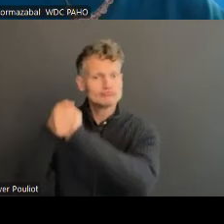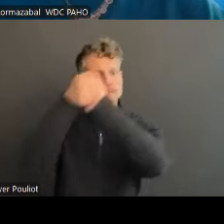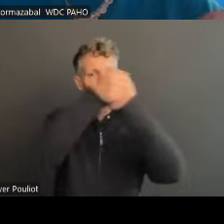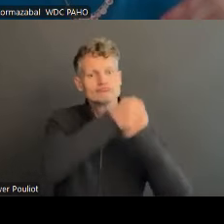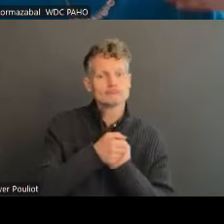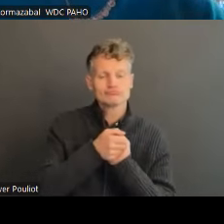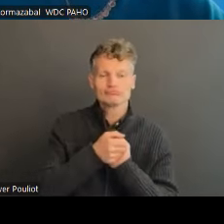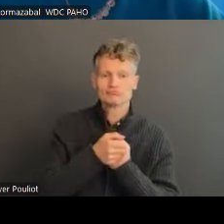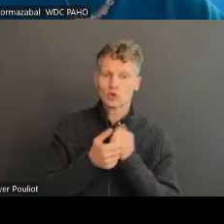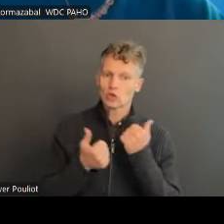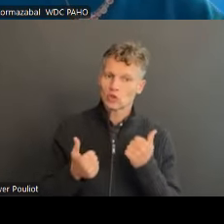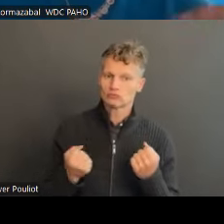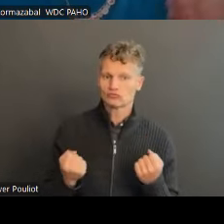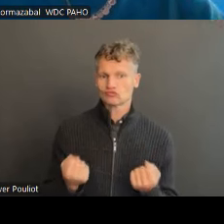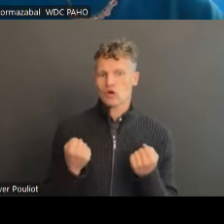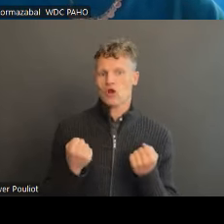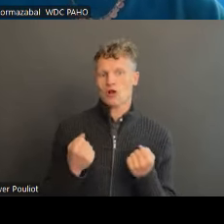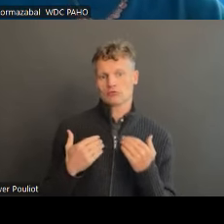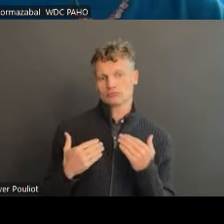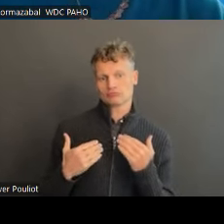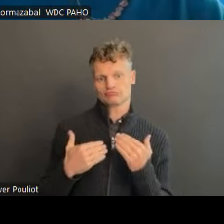that in terms of